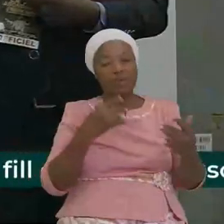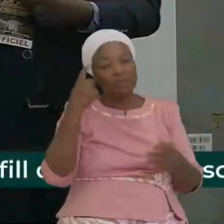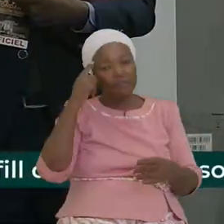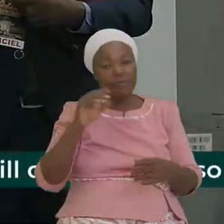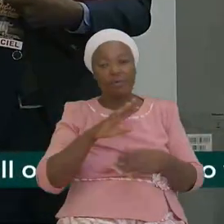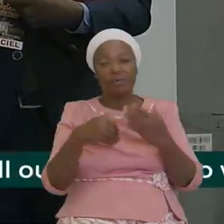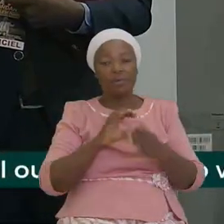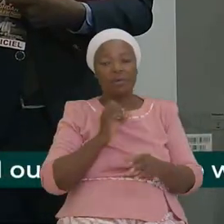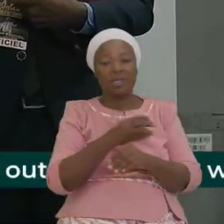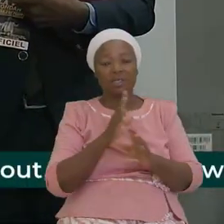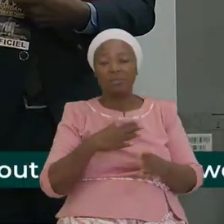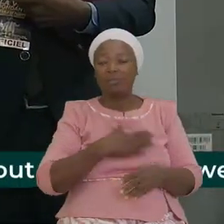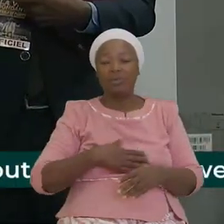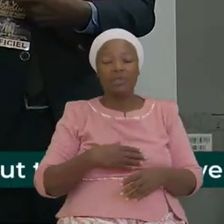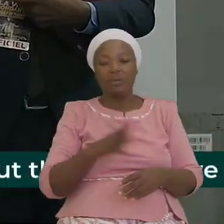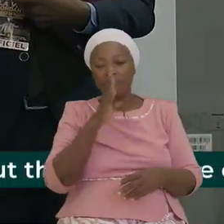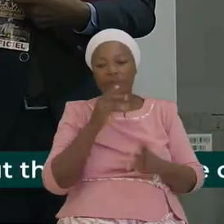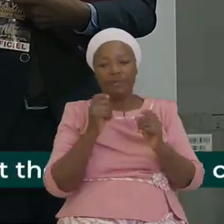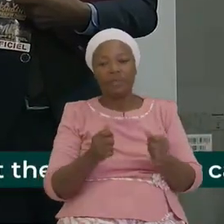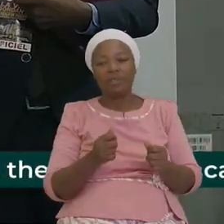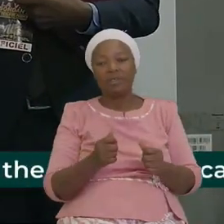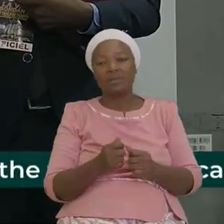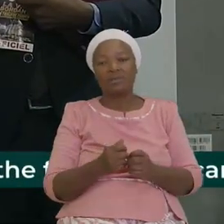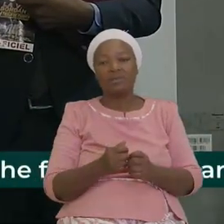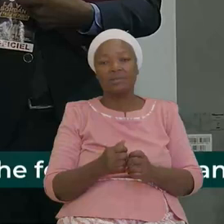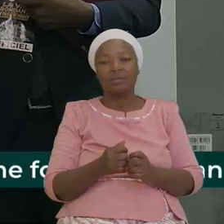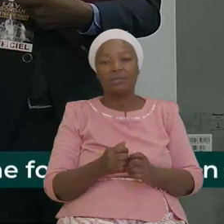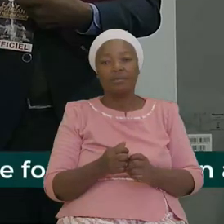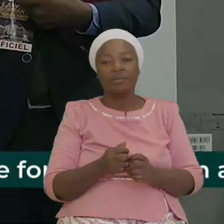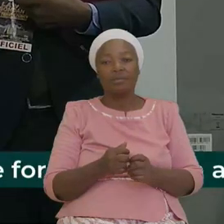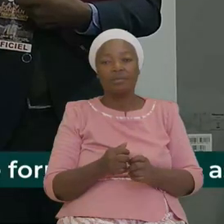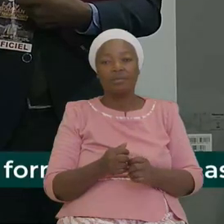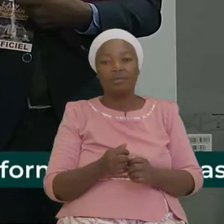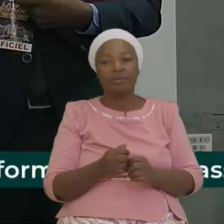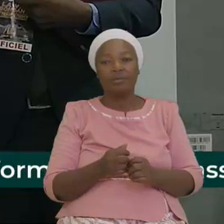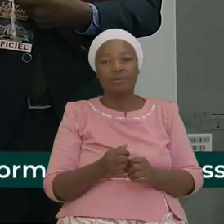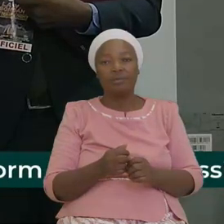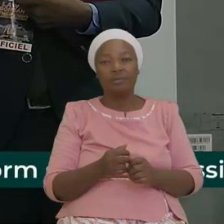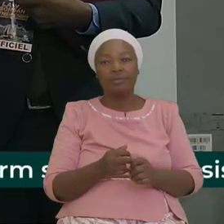We are still waiting for counselors. Please hurry up.